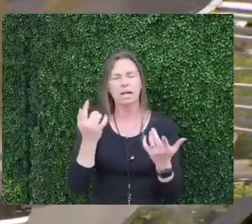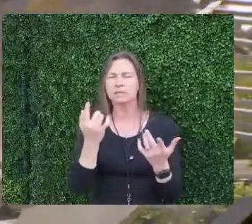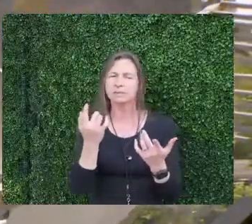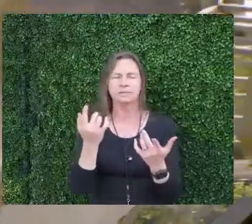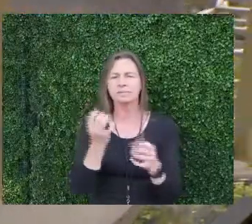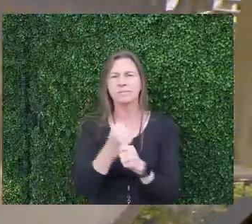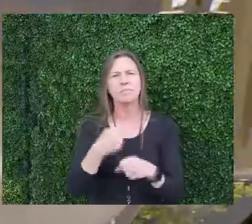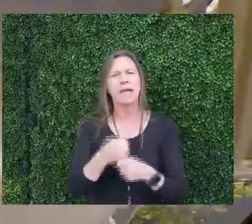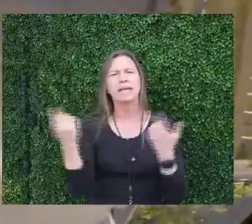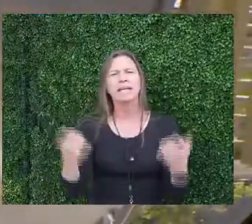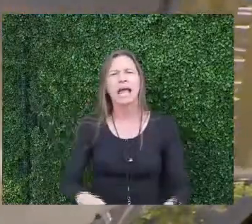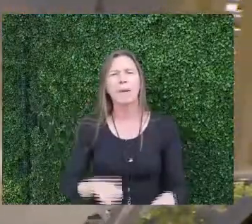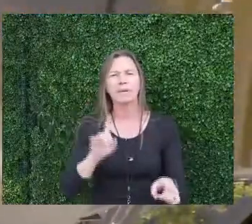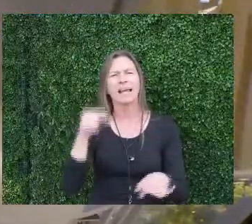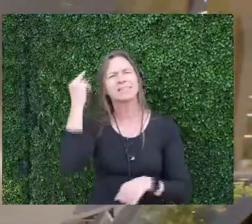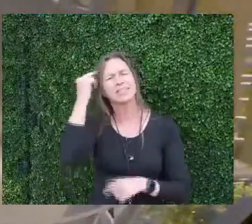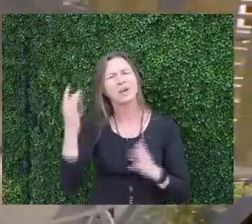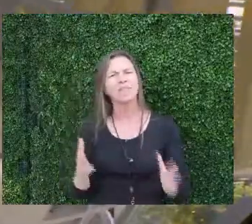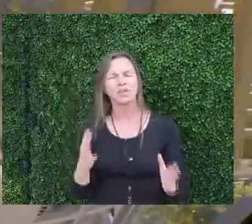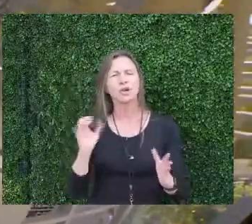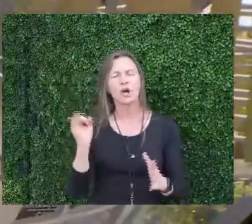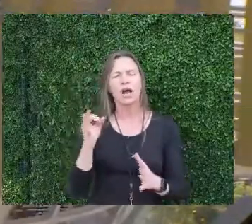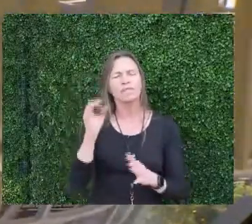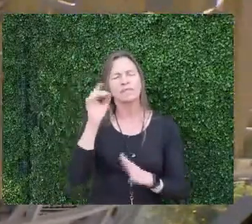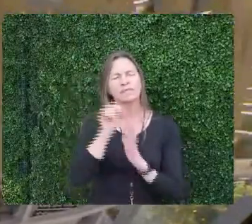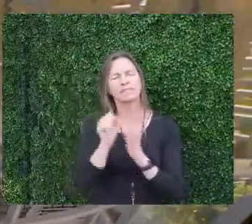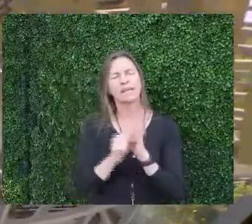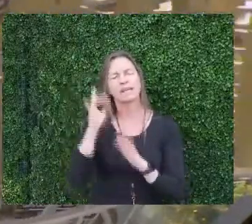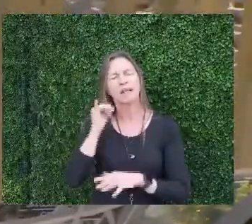California. Everybody, Gavin Newsom.